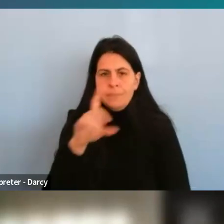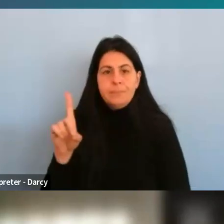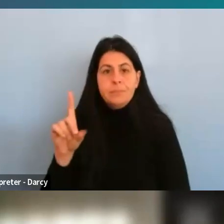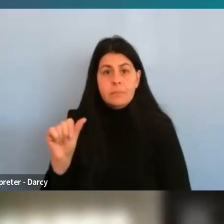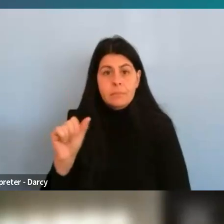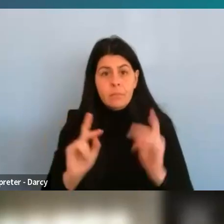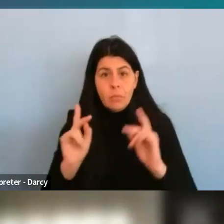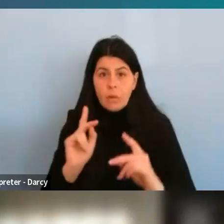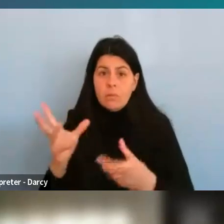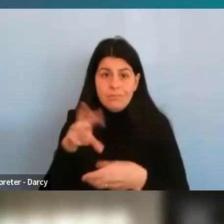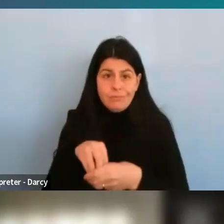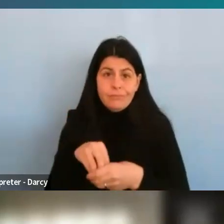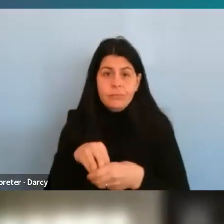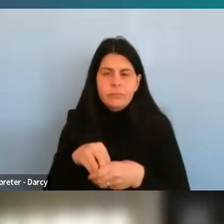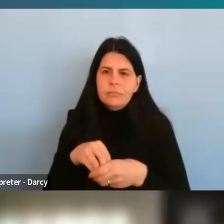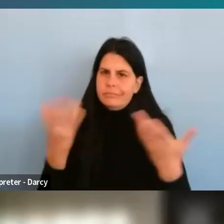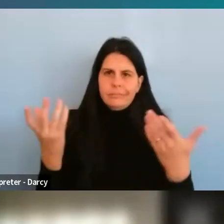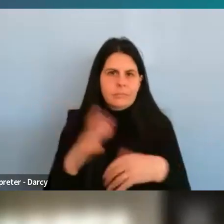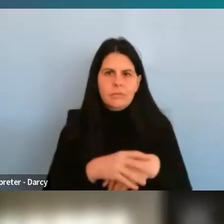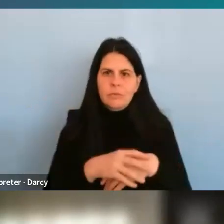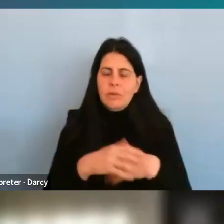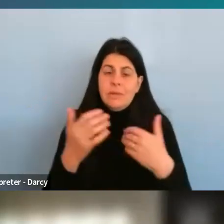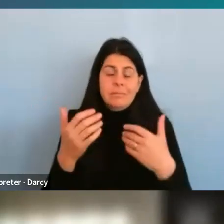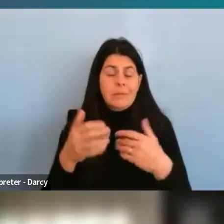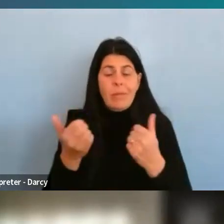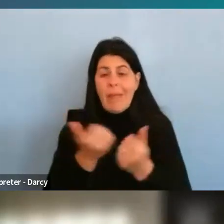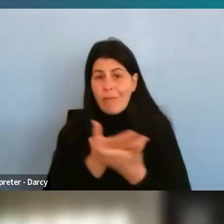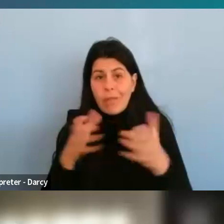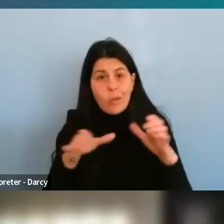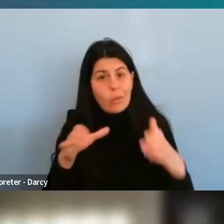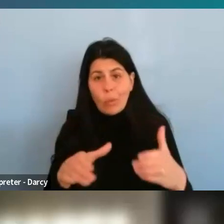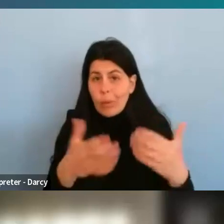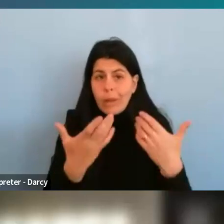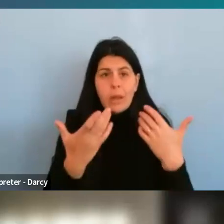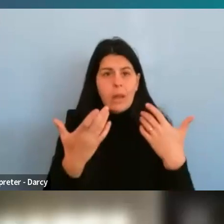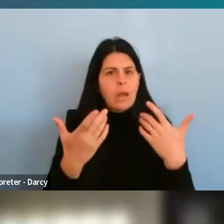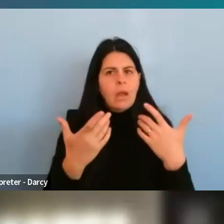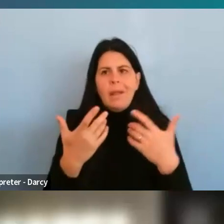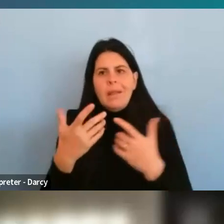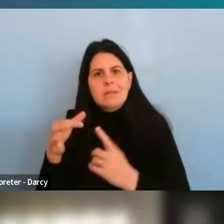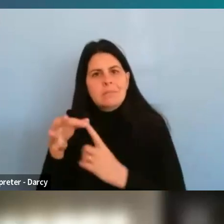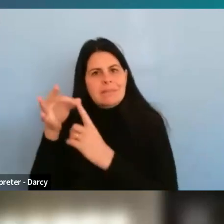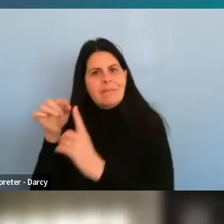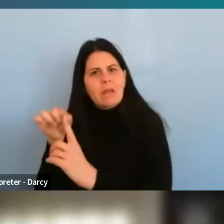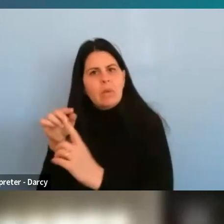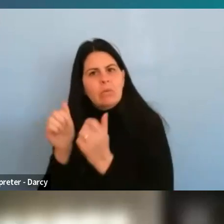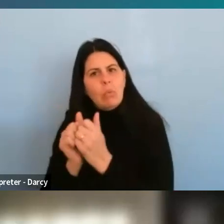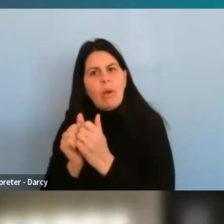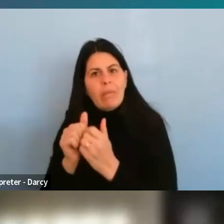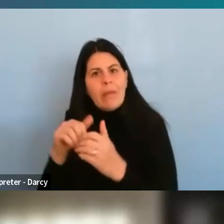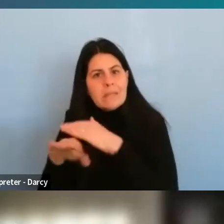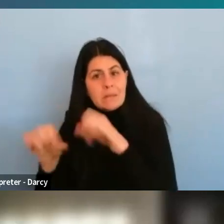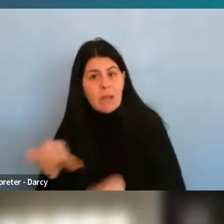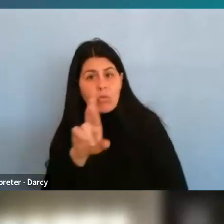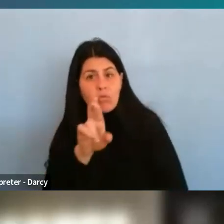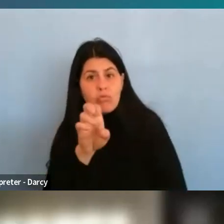part of all that you're doing at the forefront, and then particularly in accessibility, like, you know, Robin, you were saying, making sure that